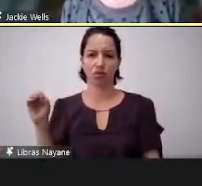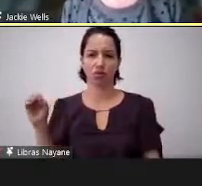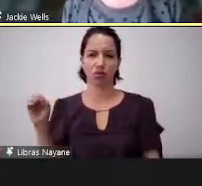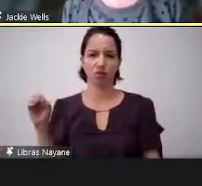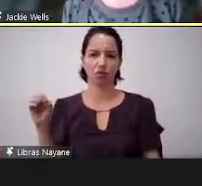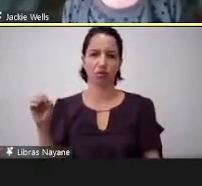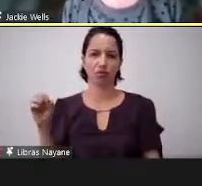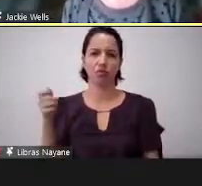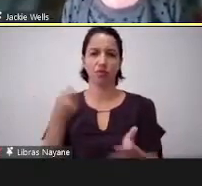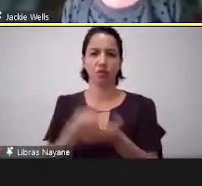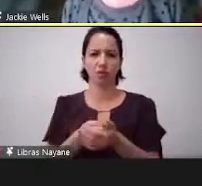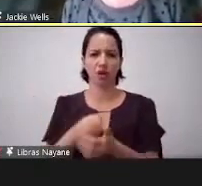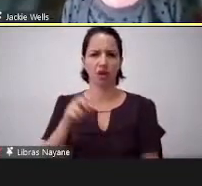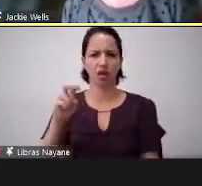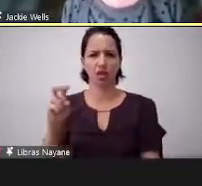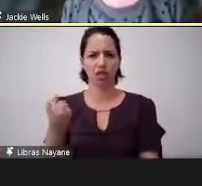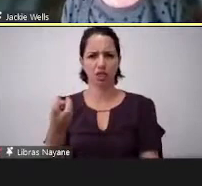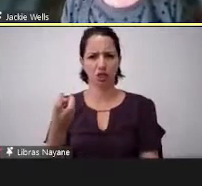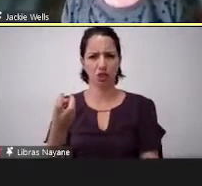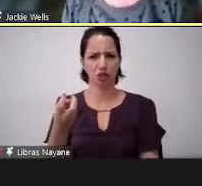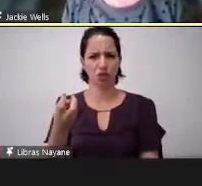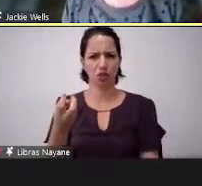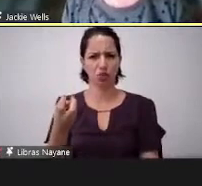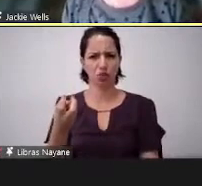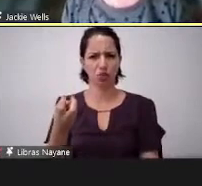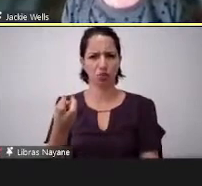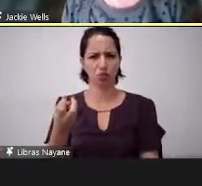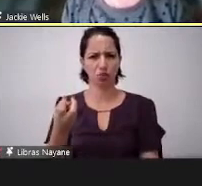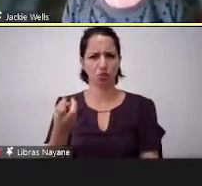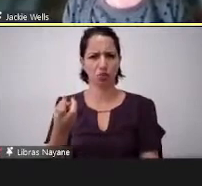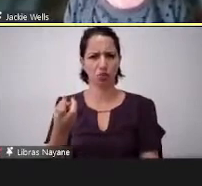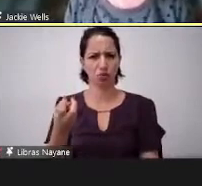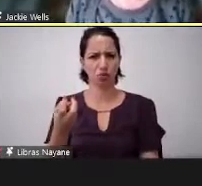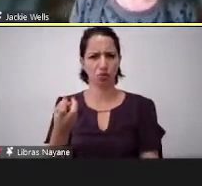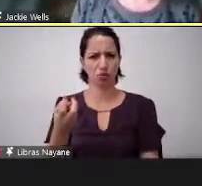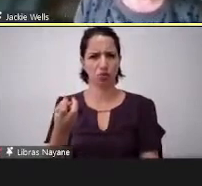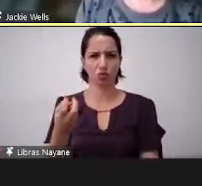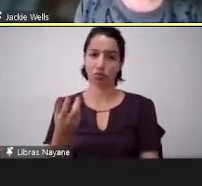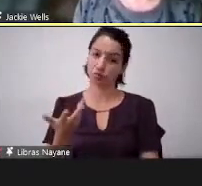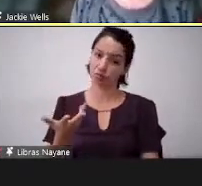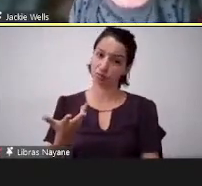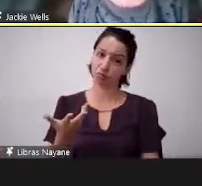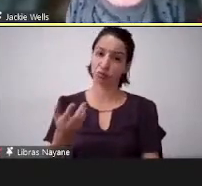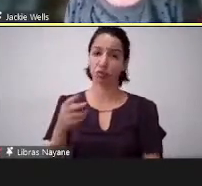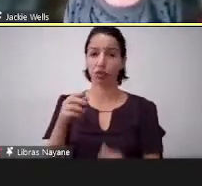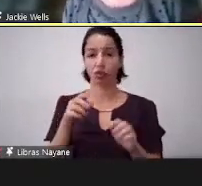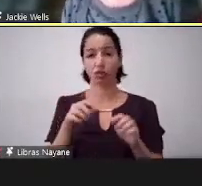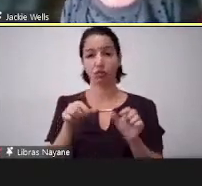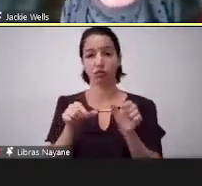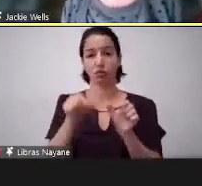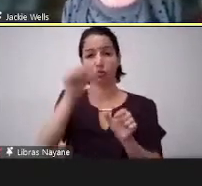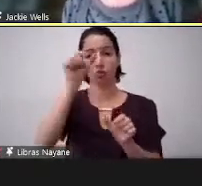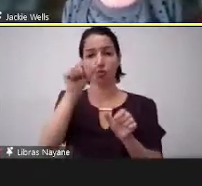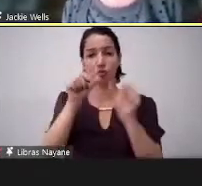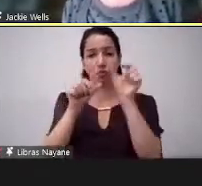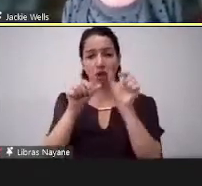then in the middle, we have those earning different bands. So someone earning £20,000